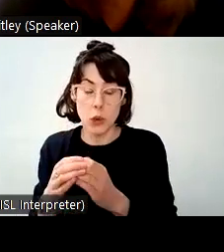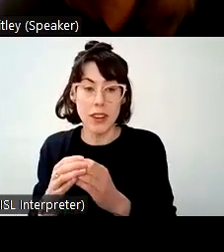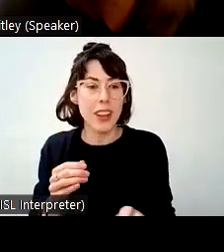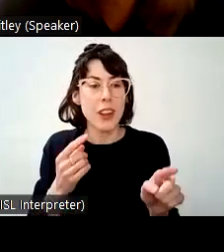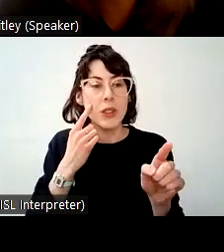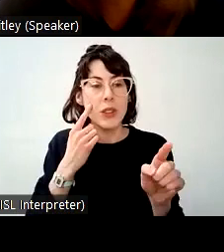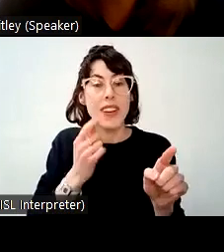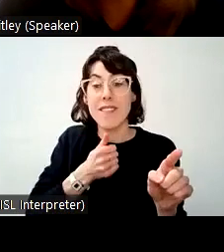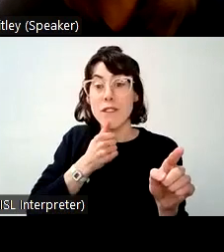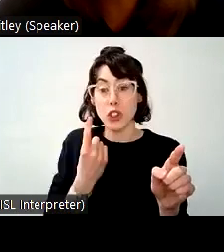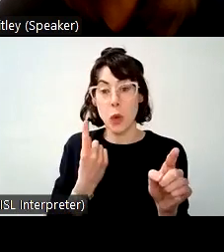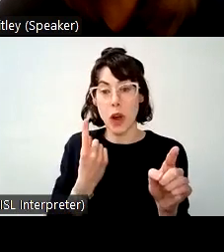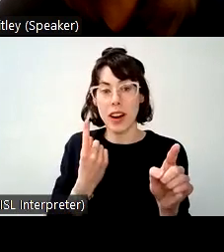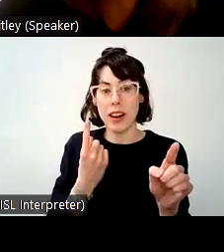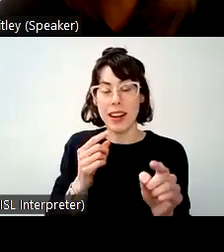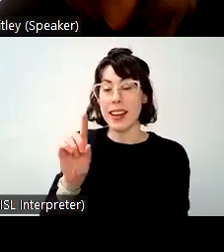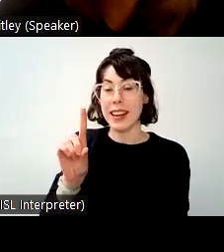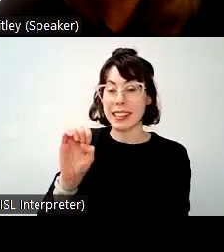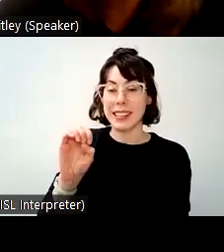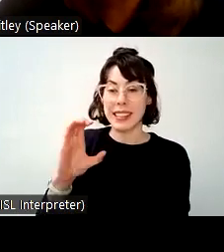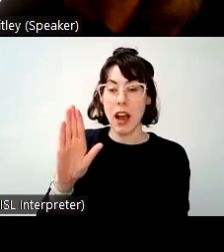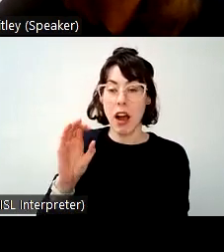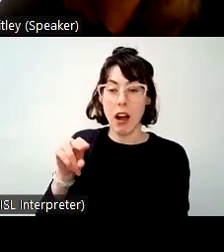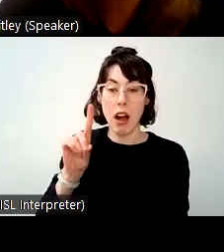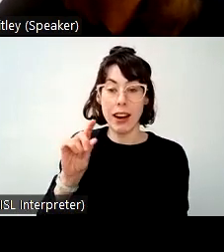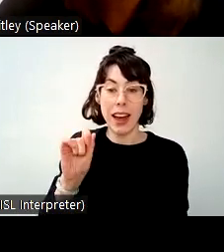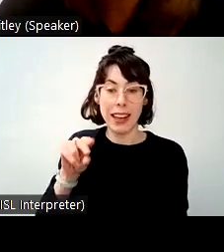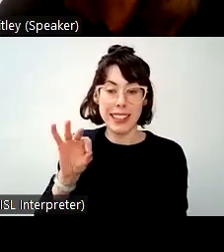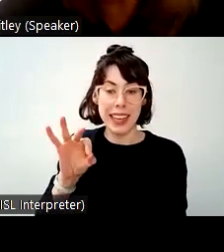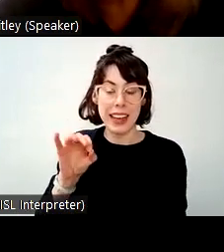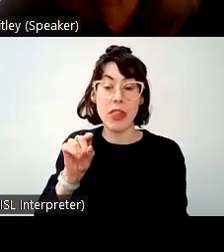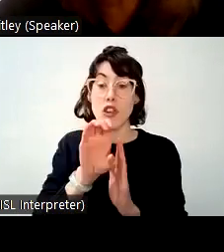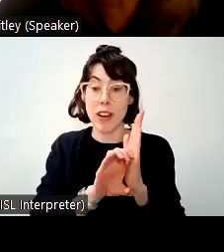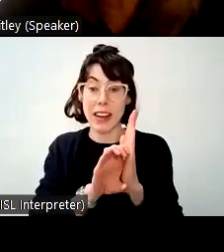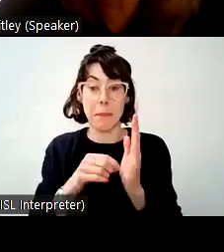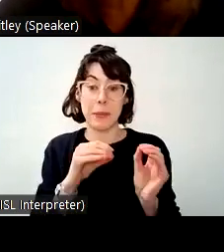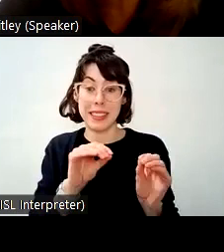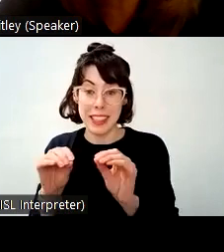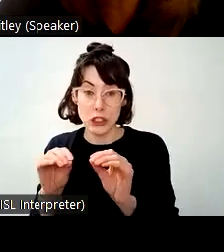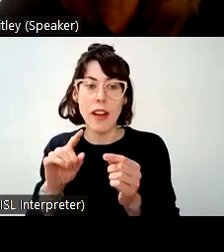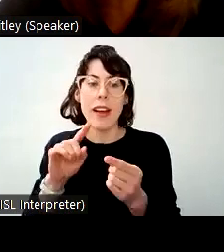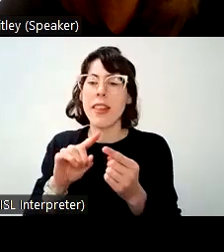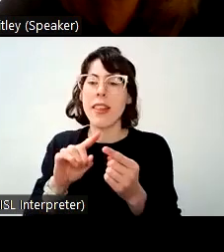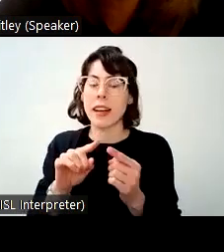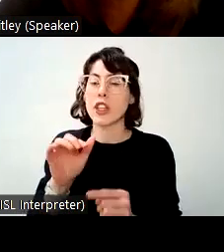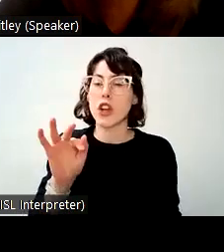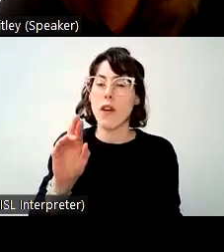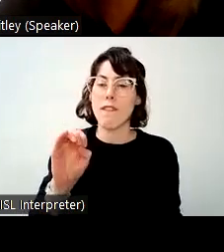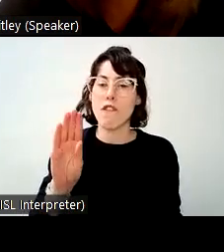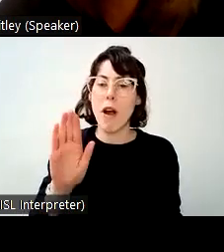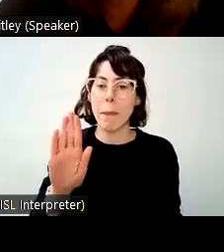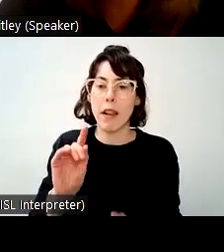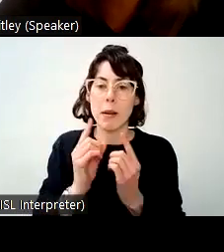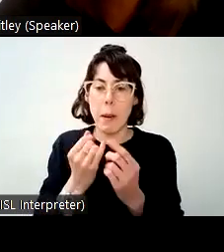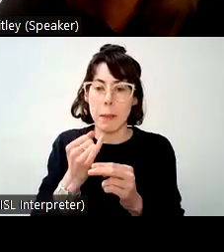about decolonising the curriculum, and that will be hosted by the Frabble department in Maynooth University. The second one then is community work and youth